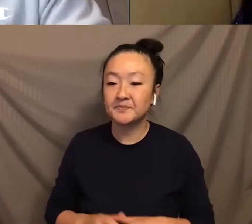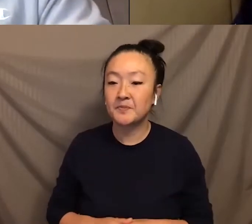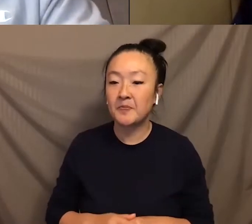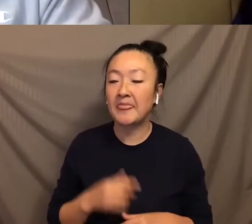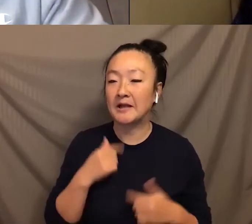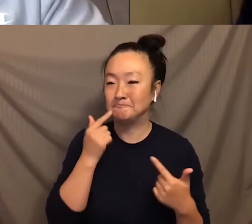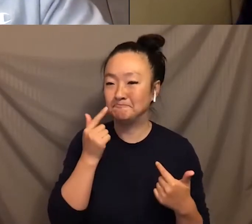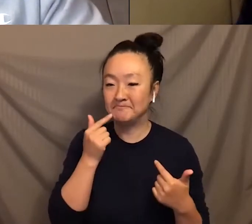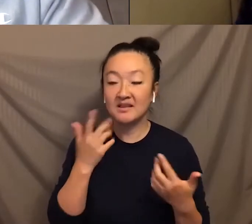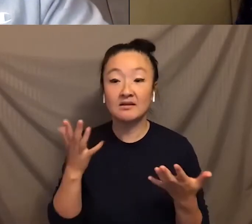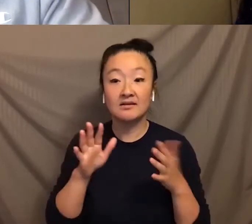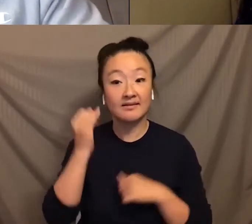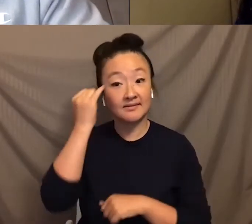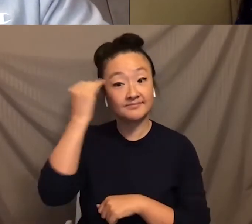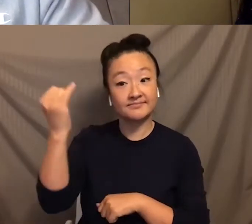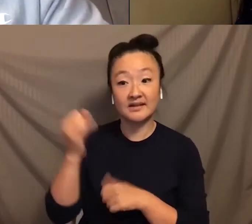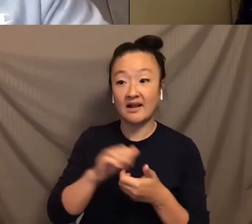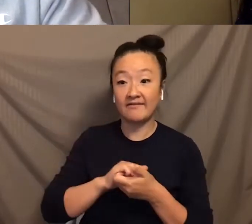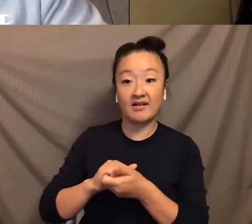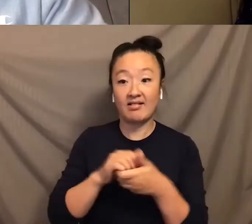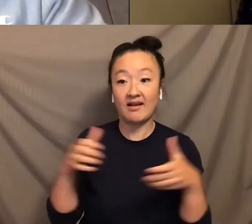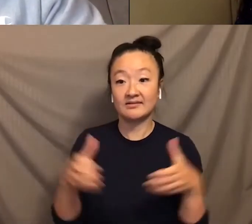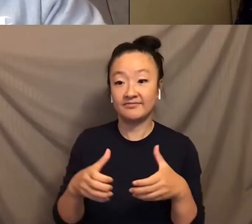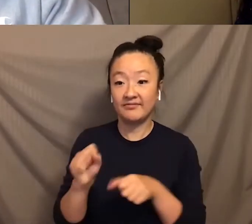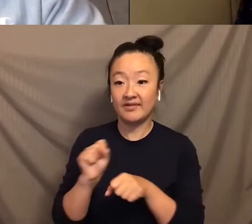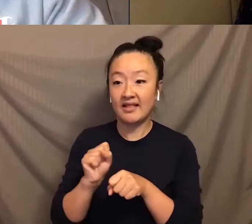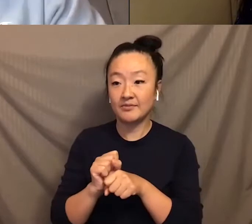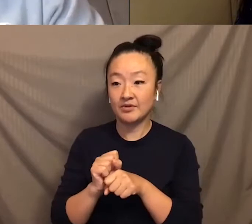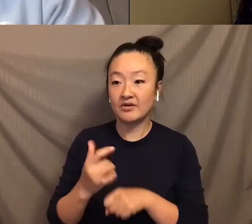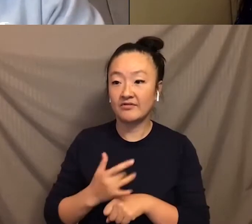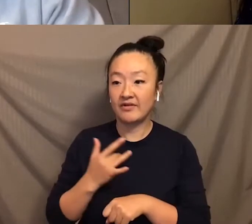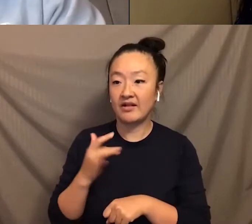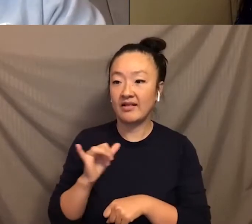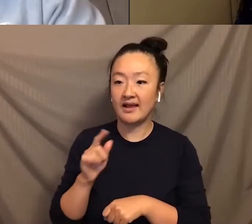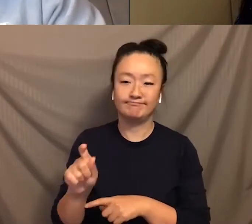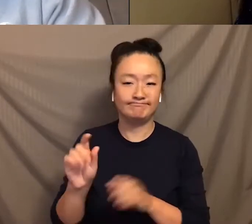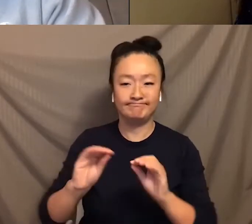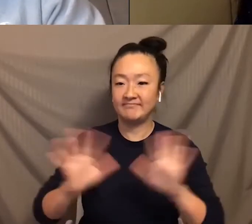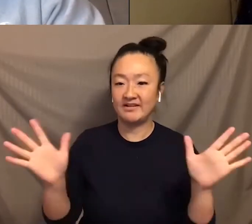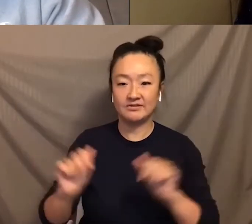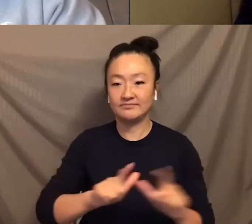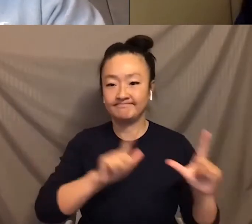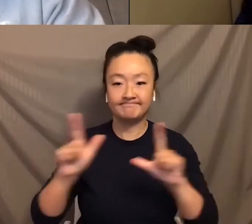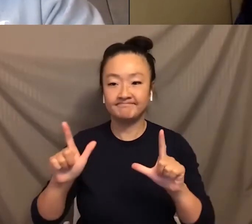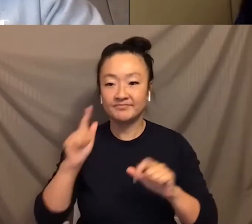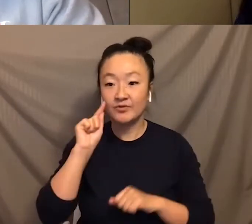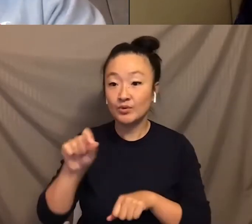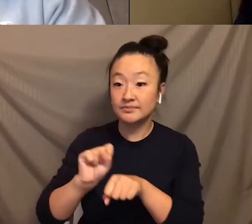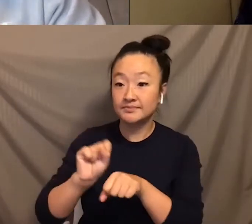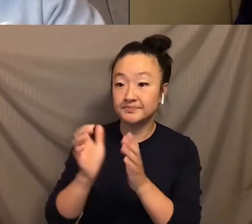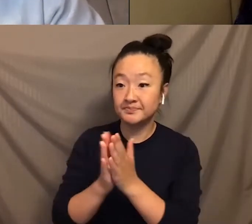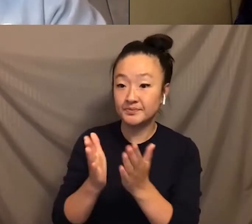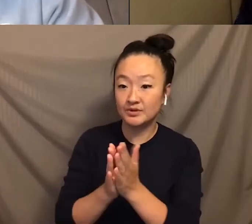whole idea of collective labor, felt like such a necessary and obvious framework for my book